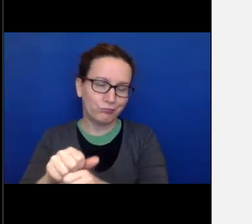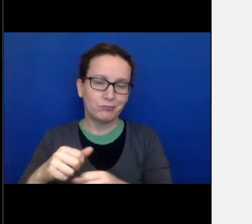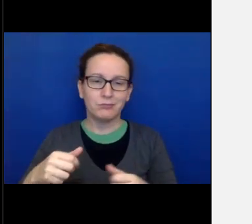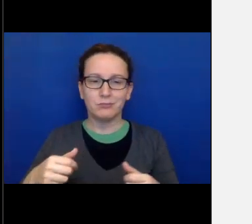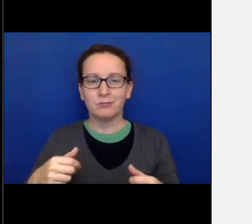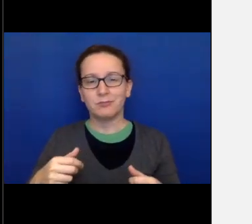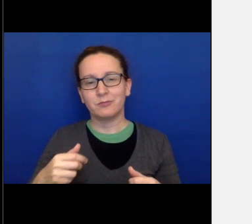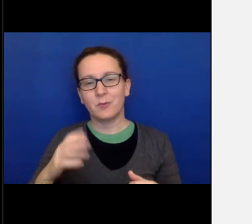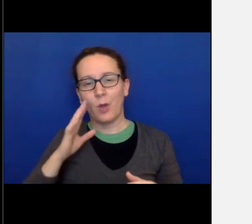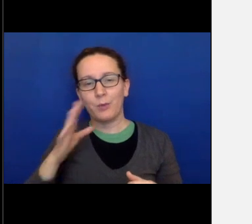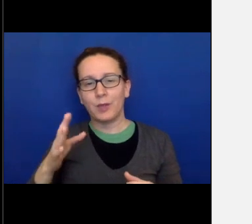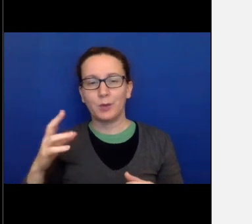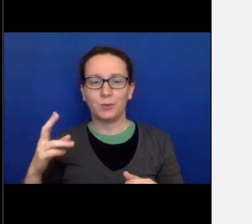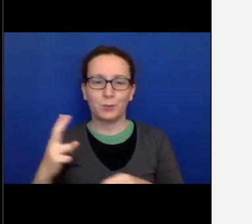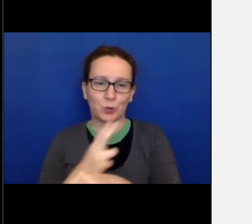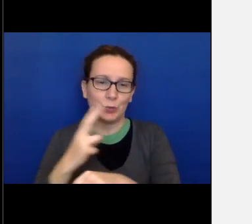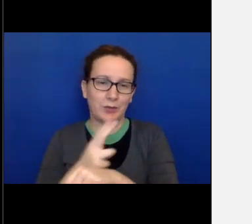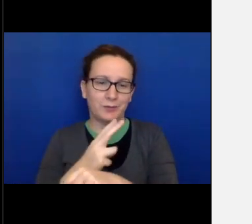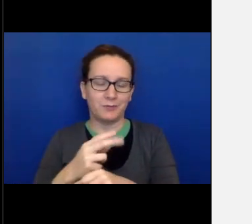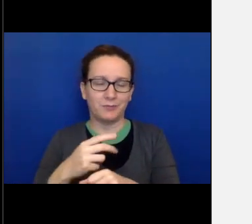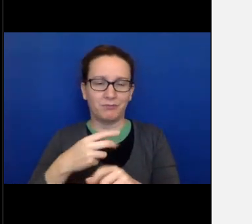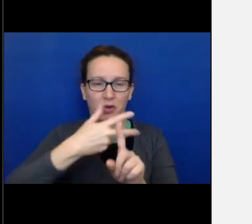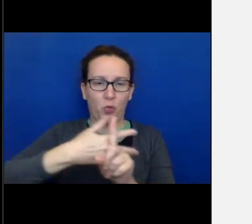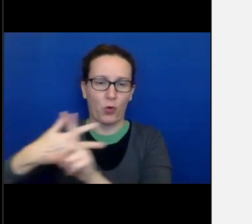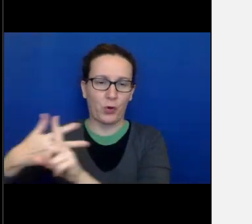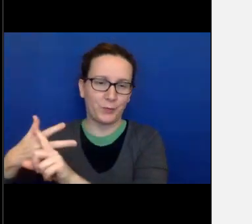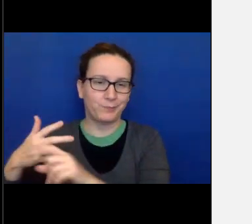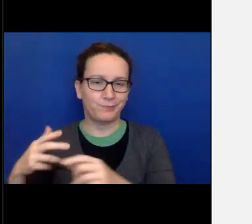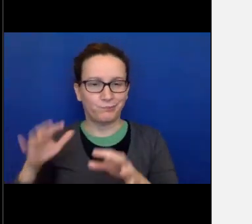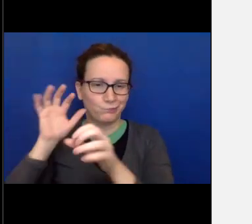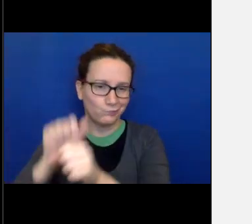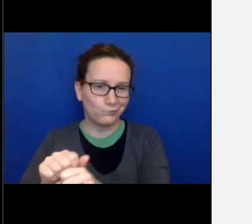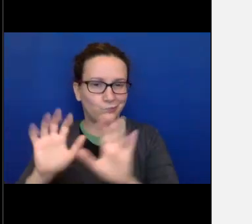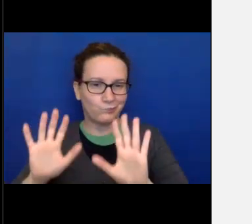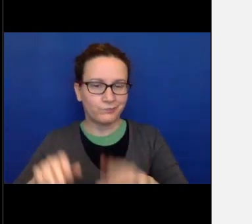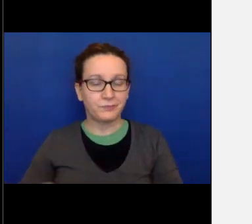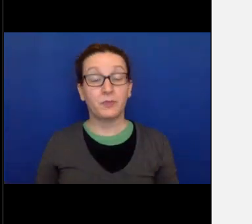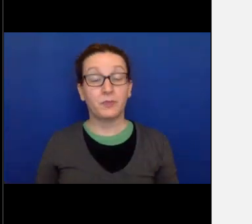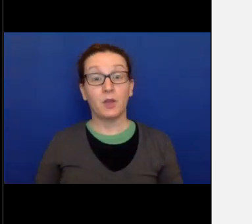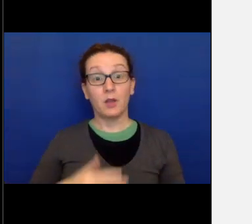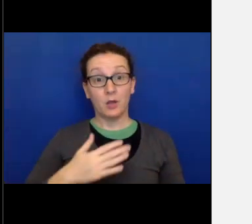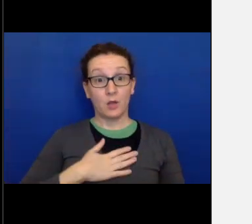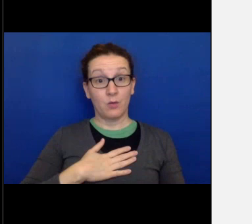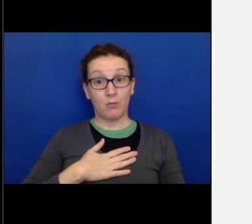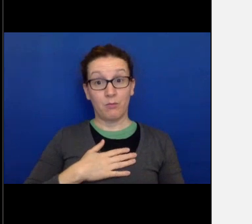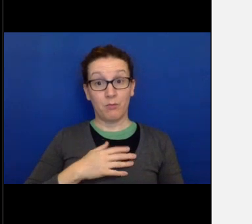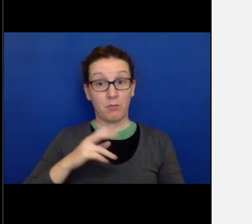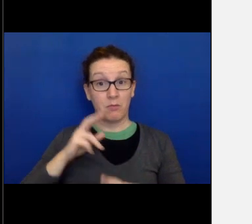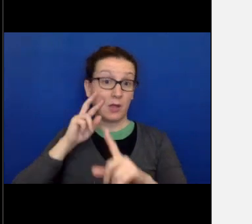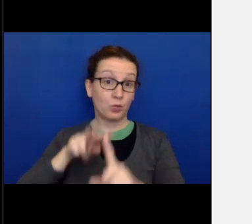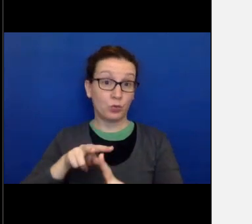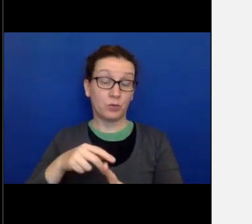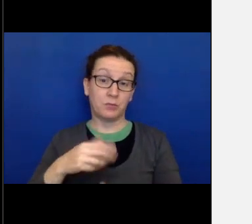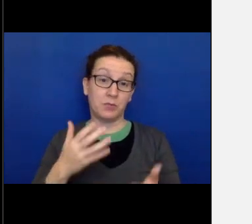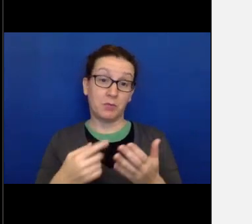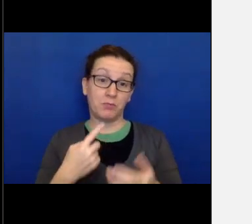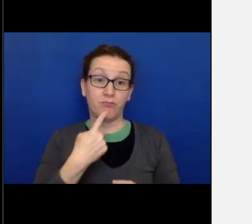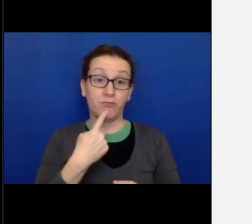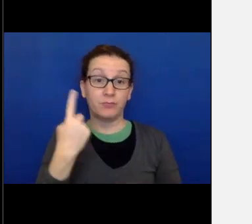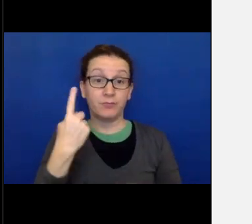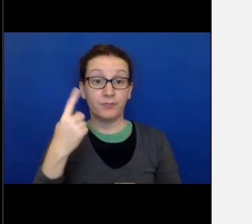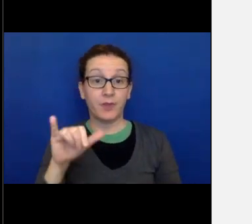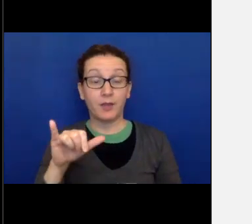be referencing if you hear me say quarter. So particularly for my quarter, maybe I'll say something like, well, I